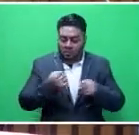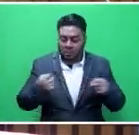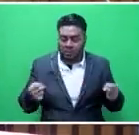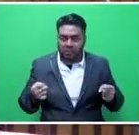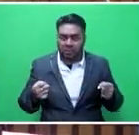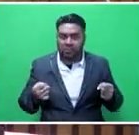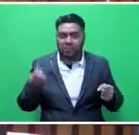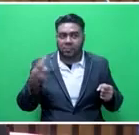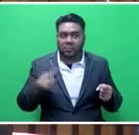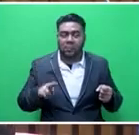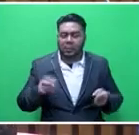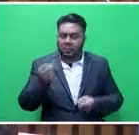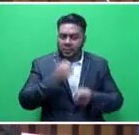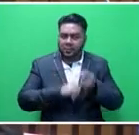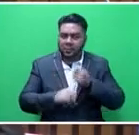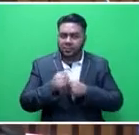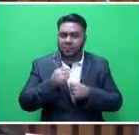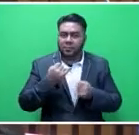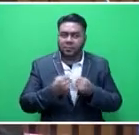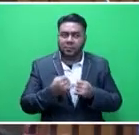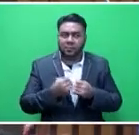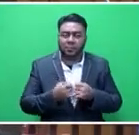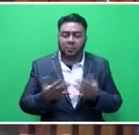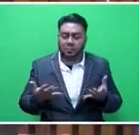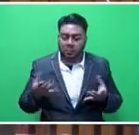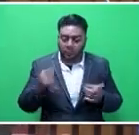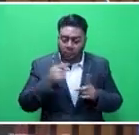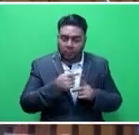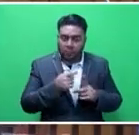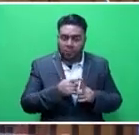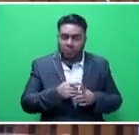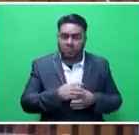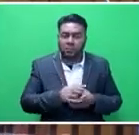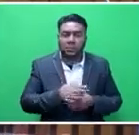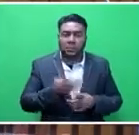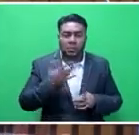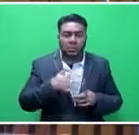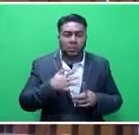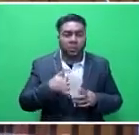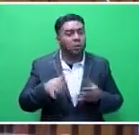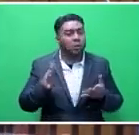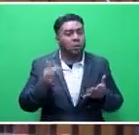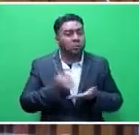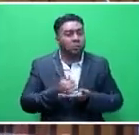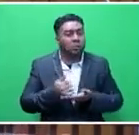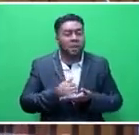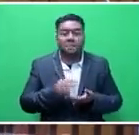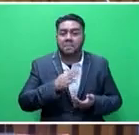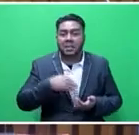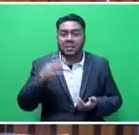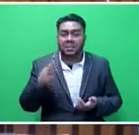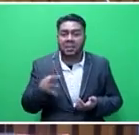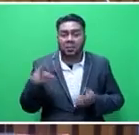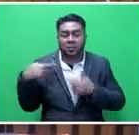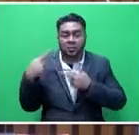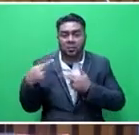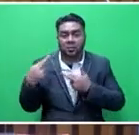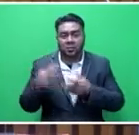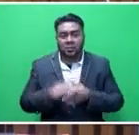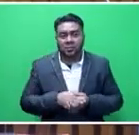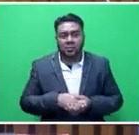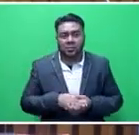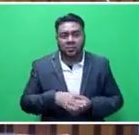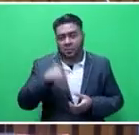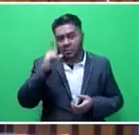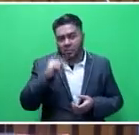to, and it became very subjective. Case in point, previously under the Immigration Act, the minister responsible for immigration could